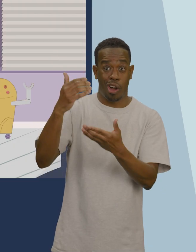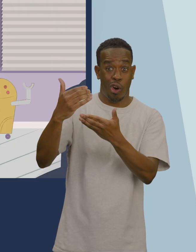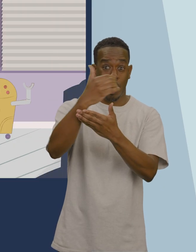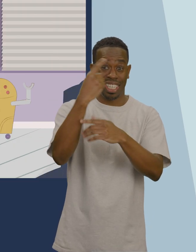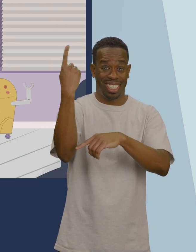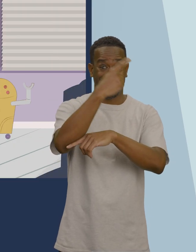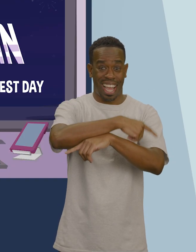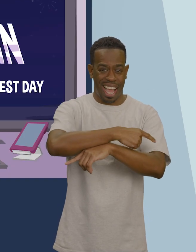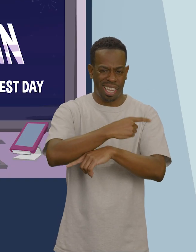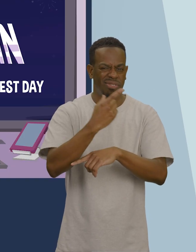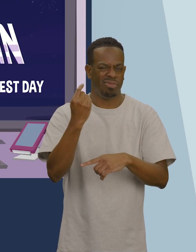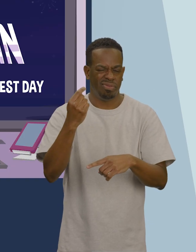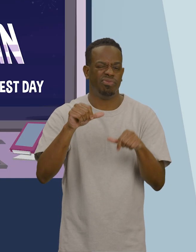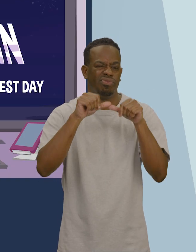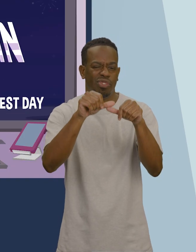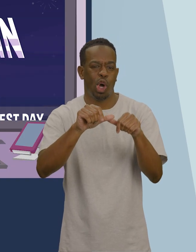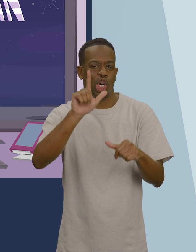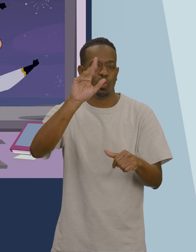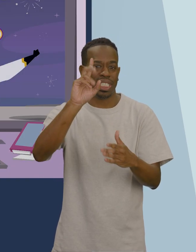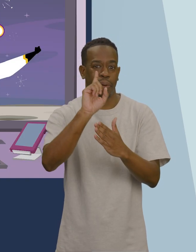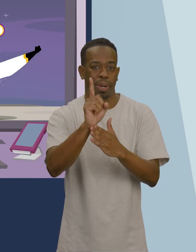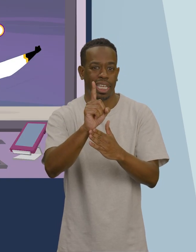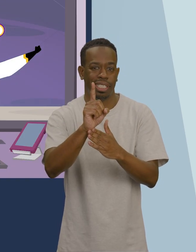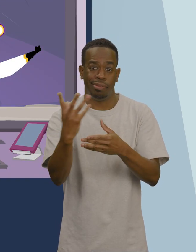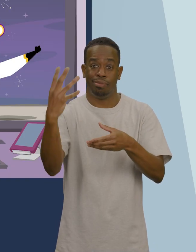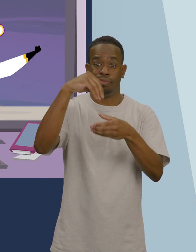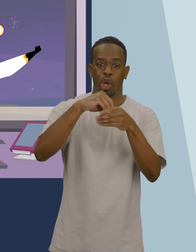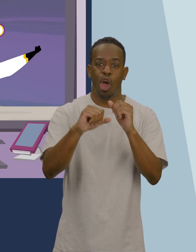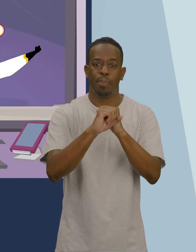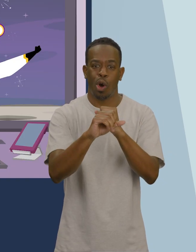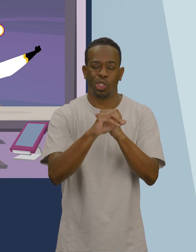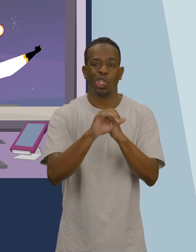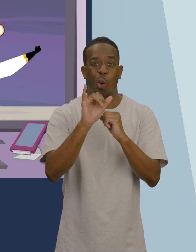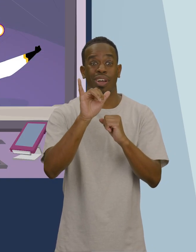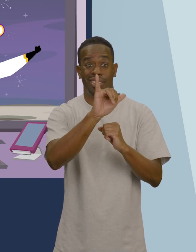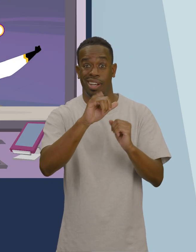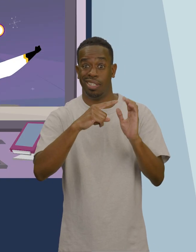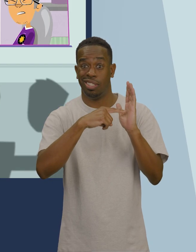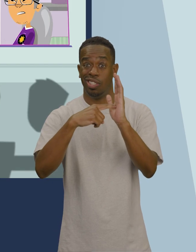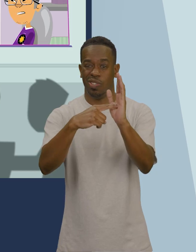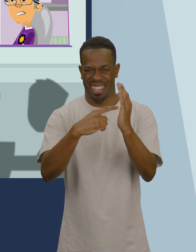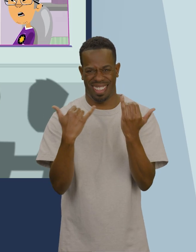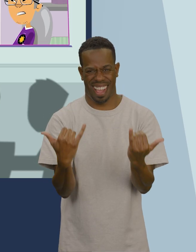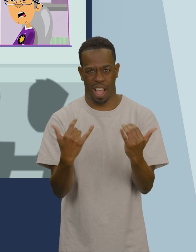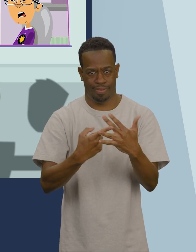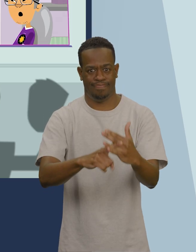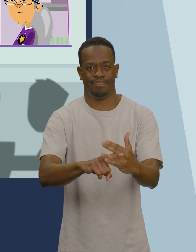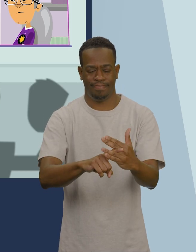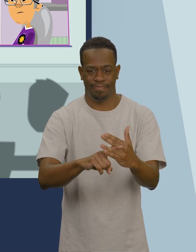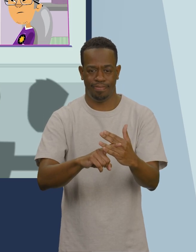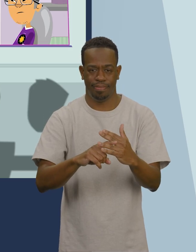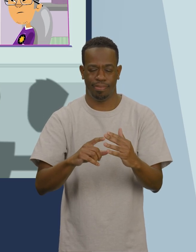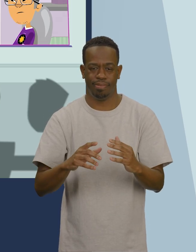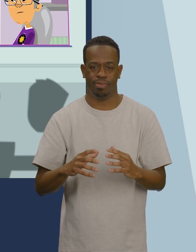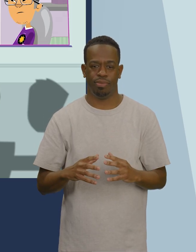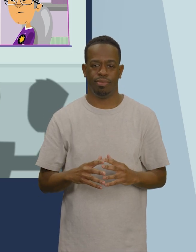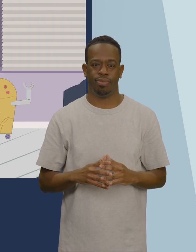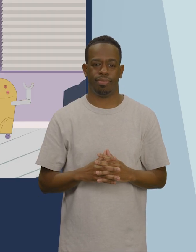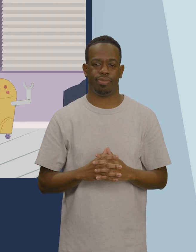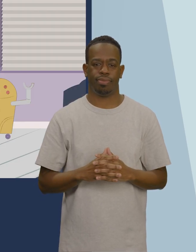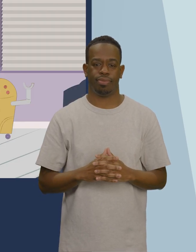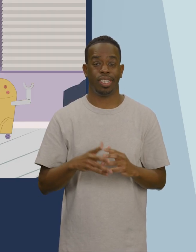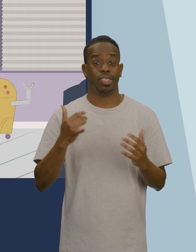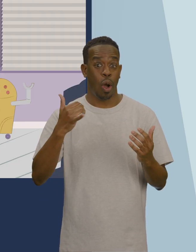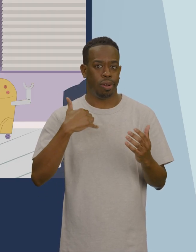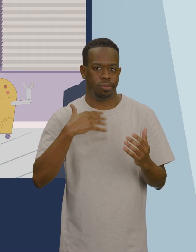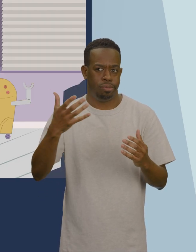know, Neptune's Chromium Harvest Day only lasts 26 minutes with commercials, so the show has to start right now.